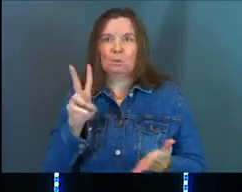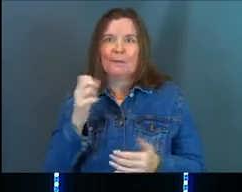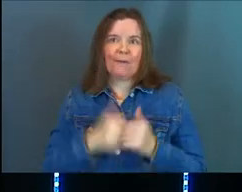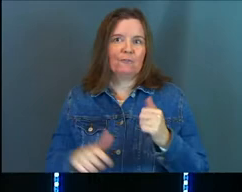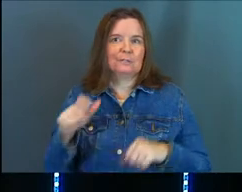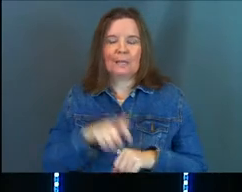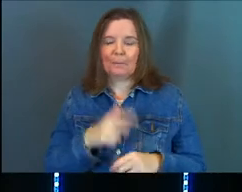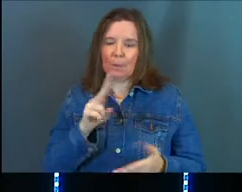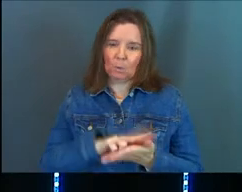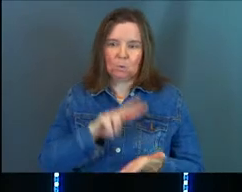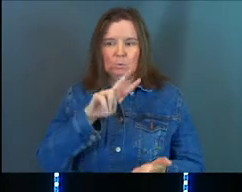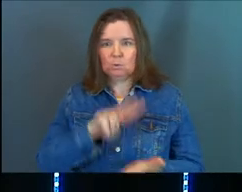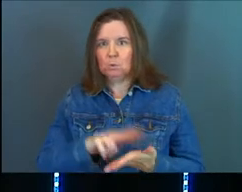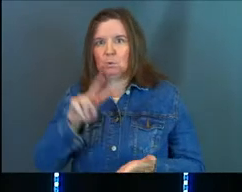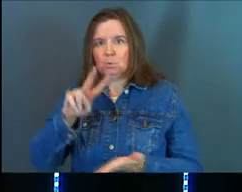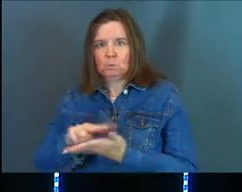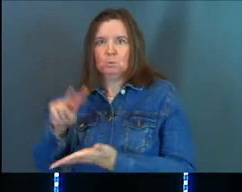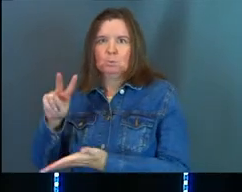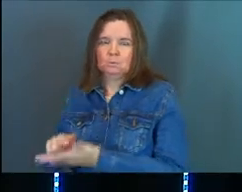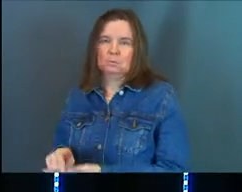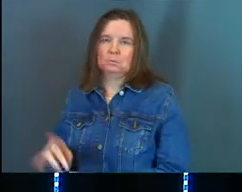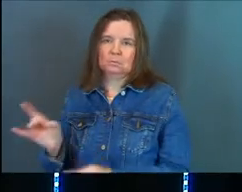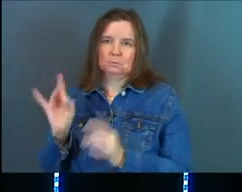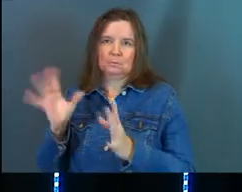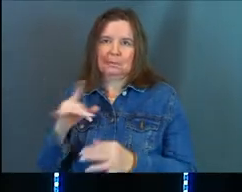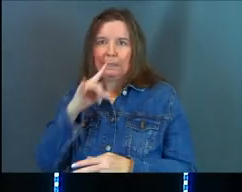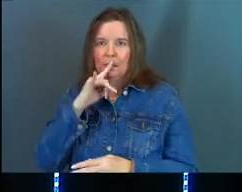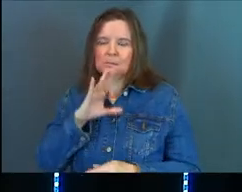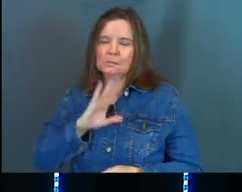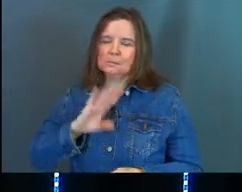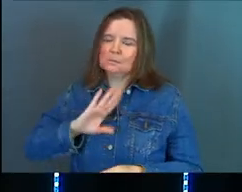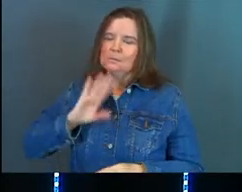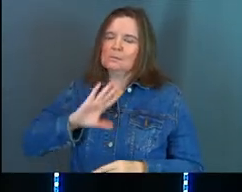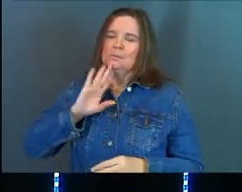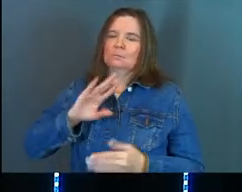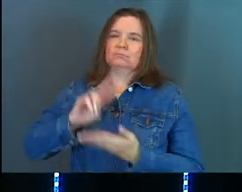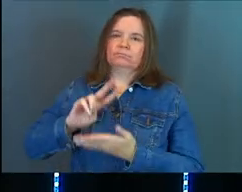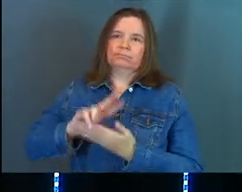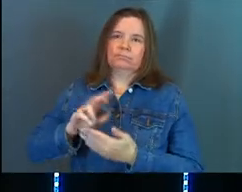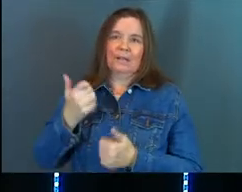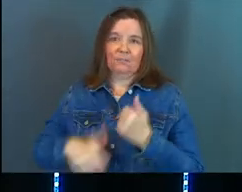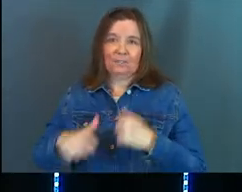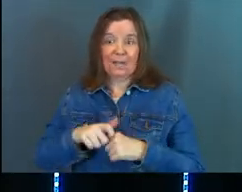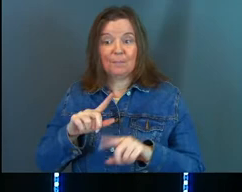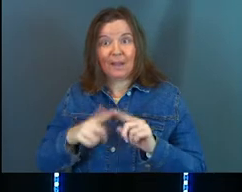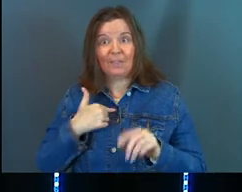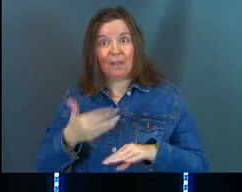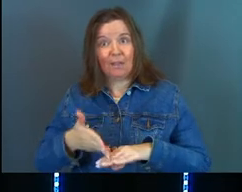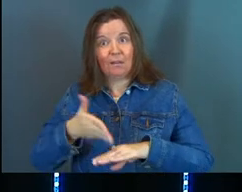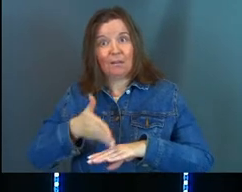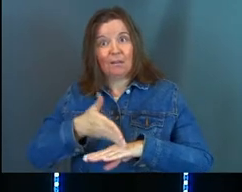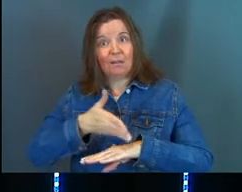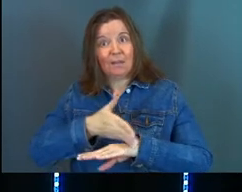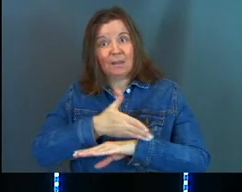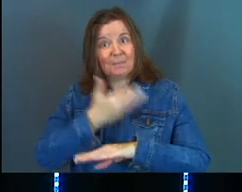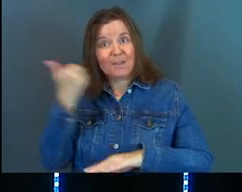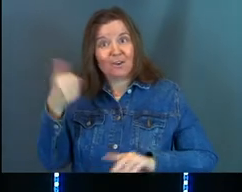Every time they would lose. Every time. But they got better and better and